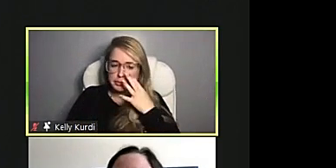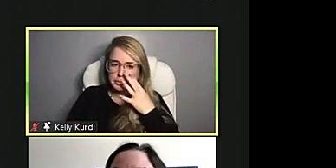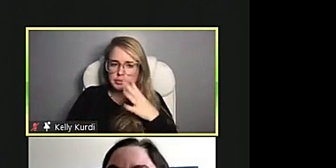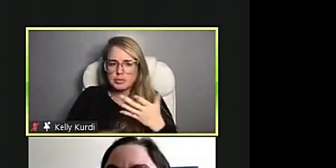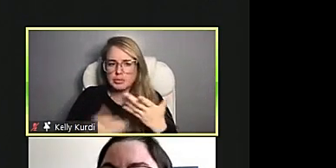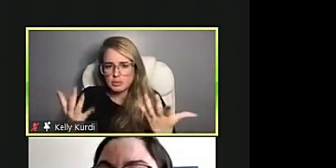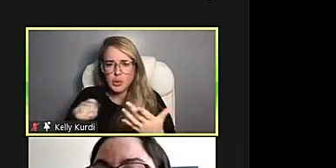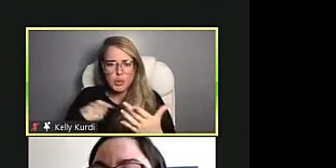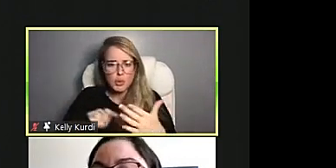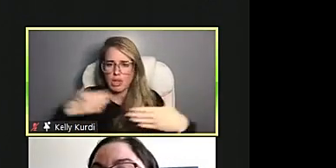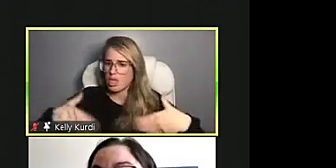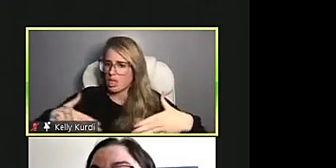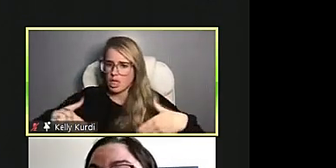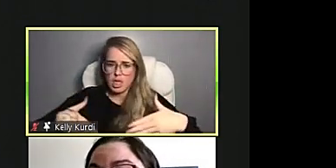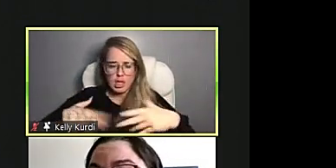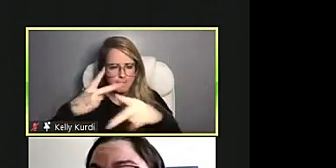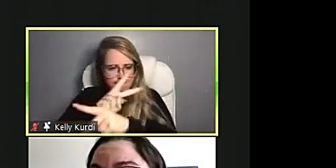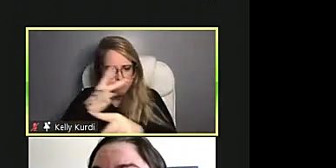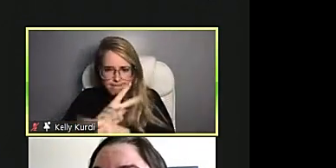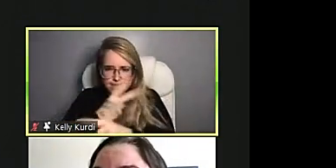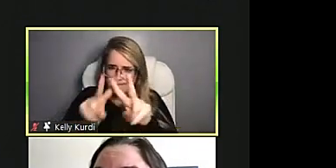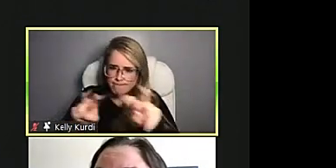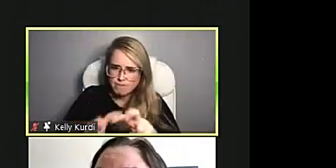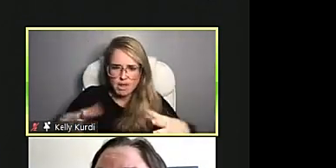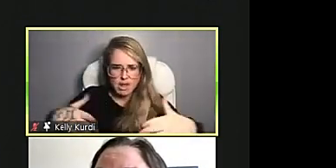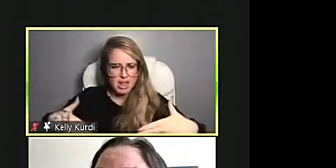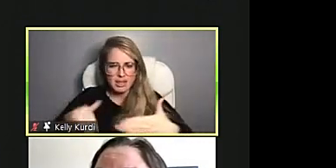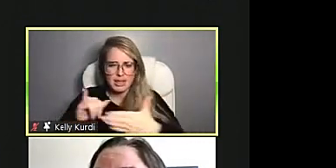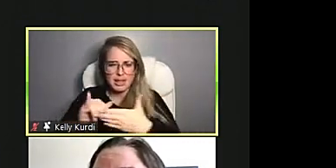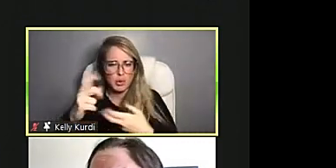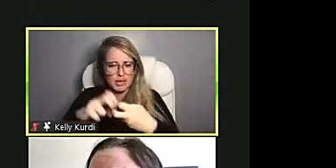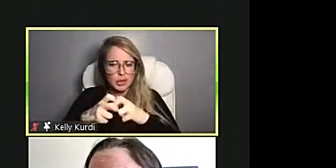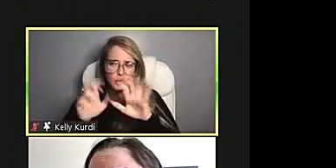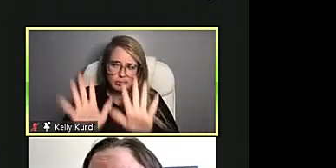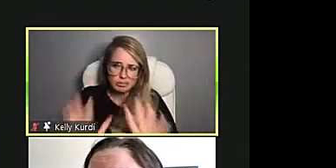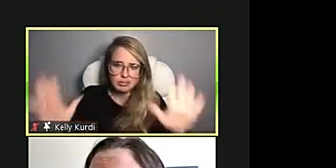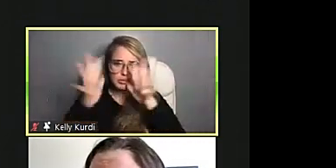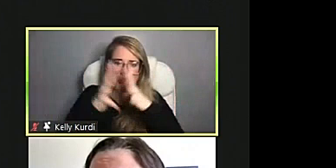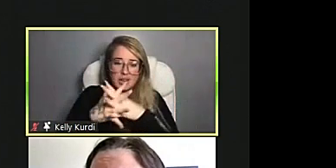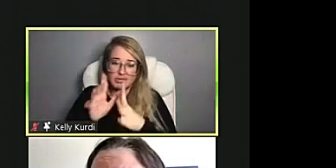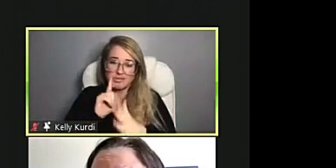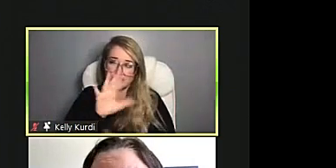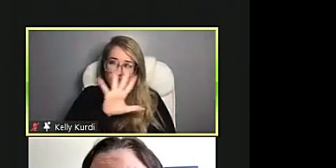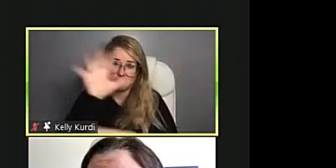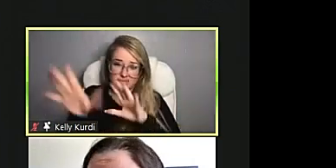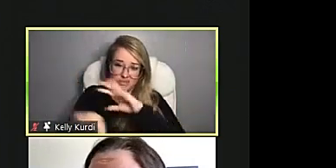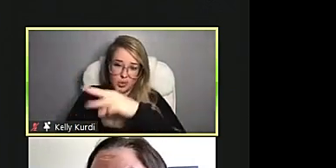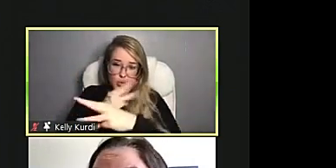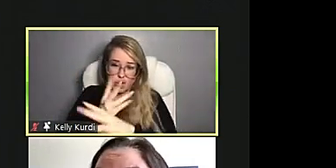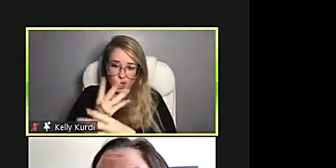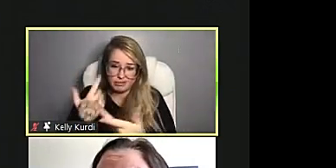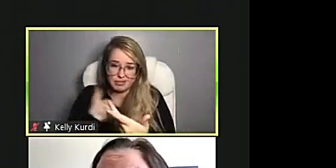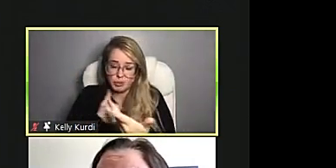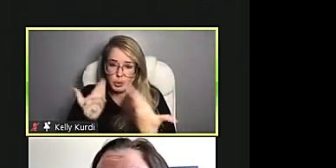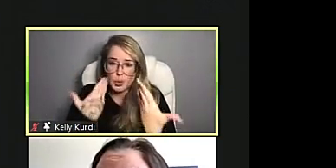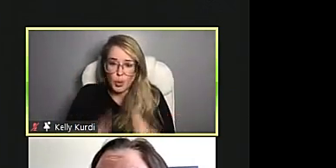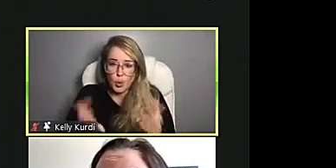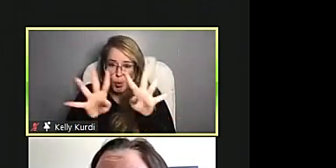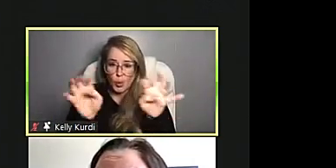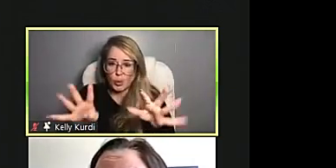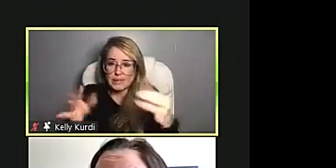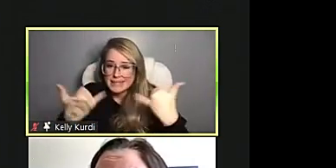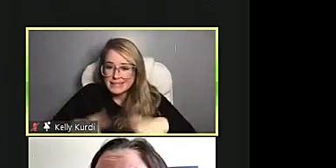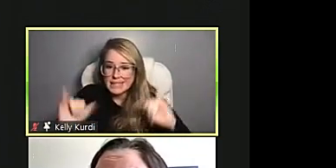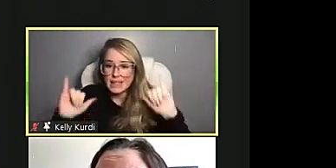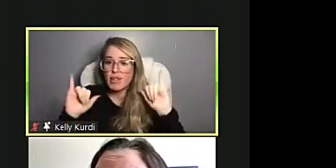We haven't, and that's an issue across the country and frankly across the world, where there's still